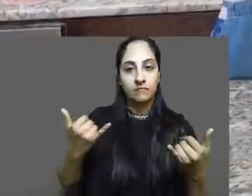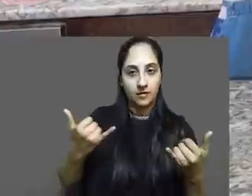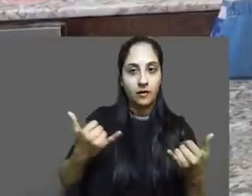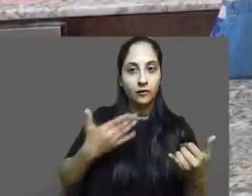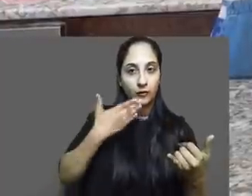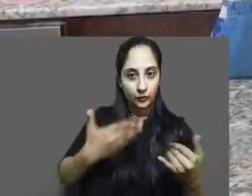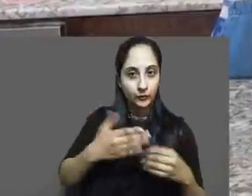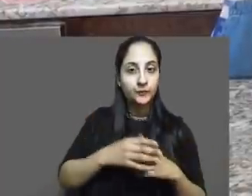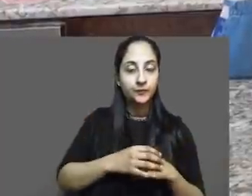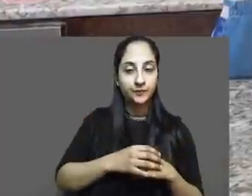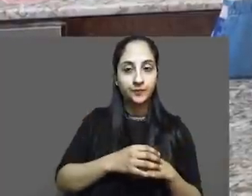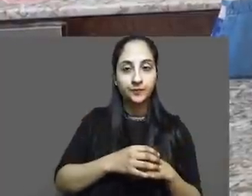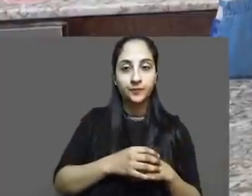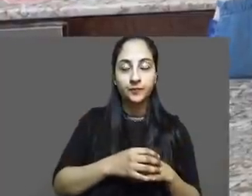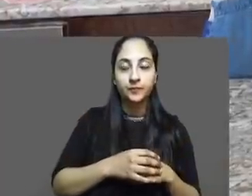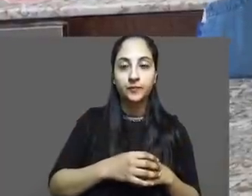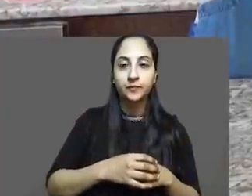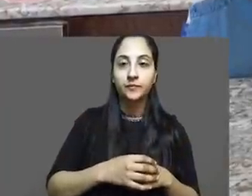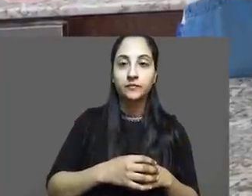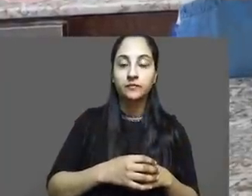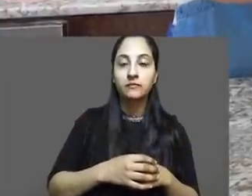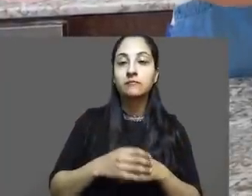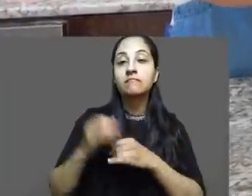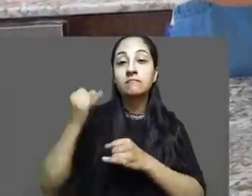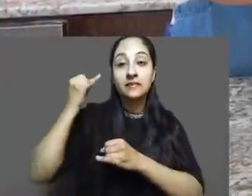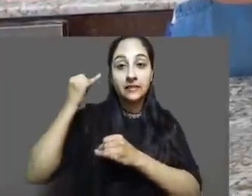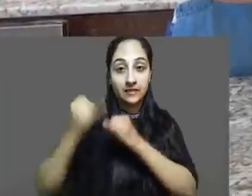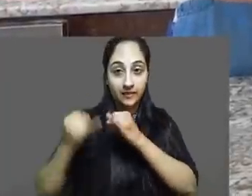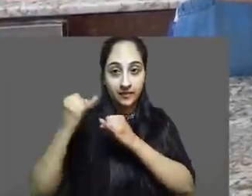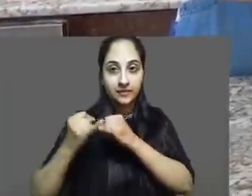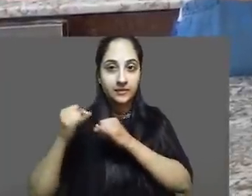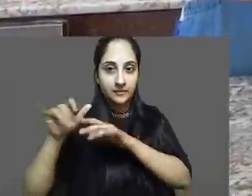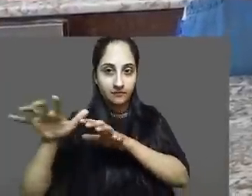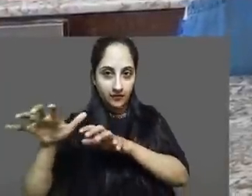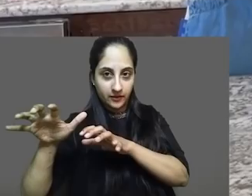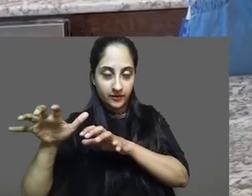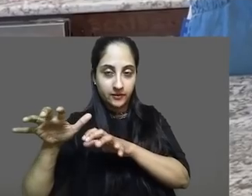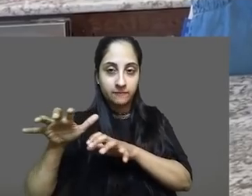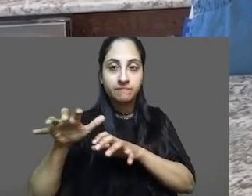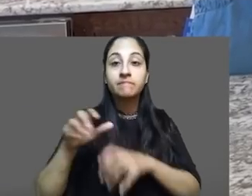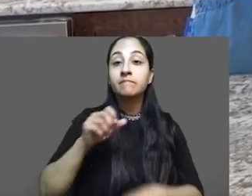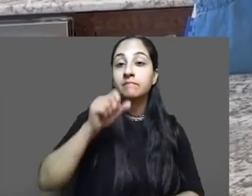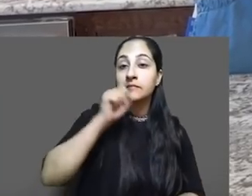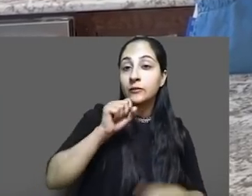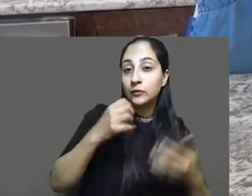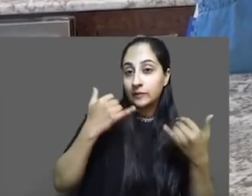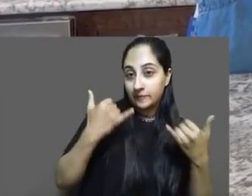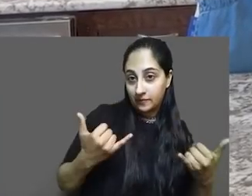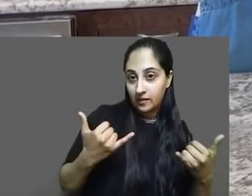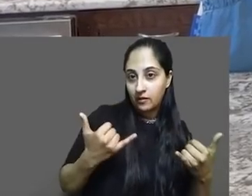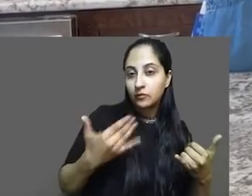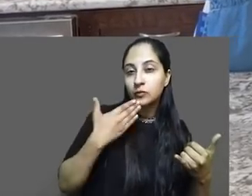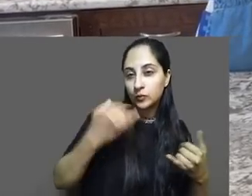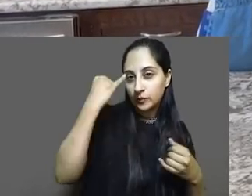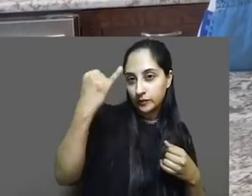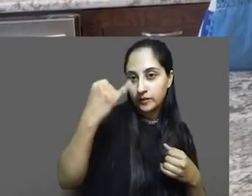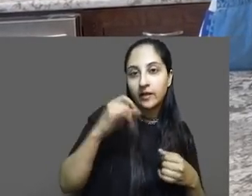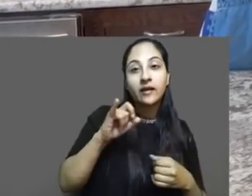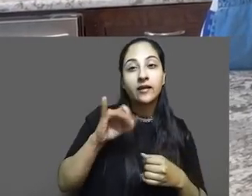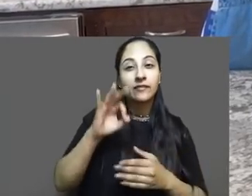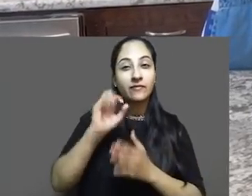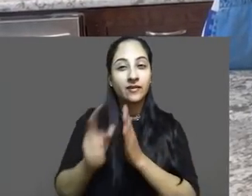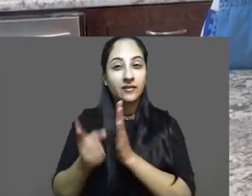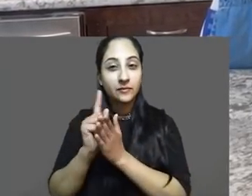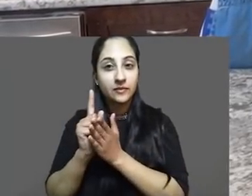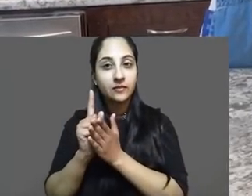use the ice to choose to add at the end before we serve. If we add the ice cream too late, it doesn't melt and the ice cream